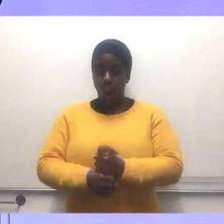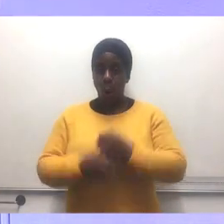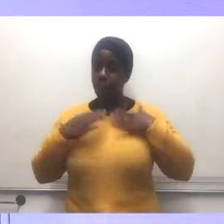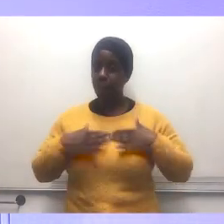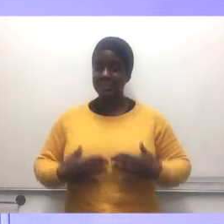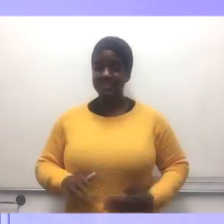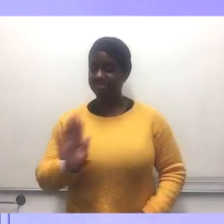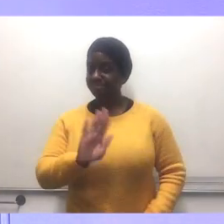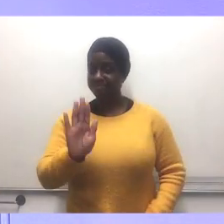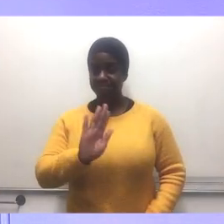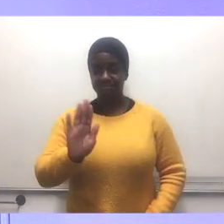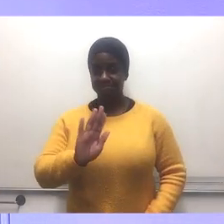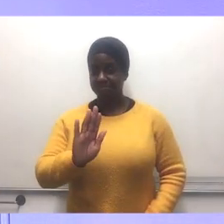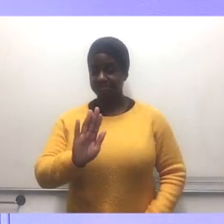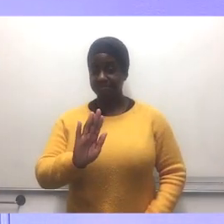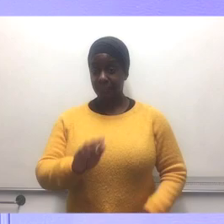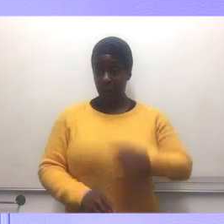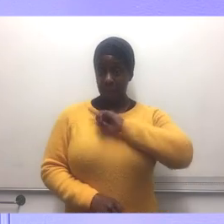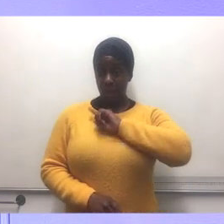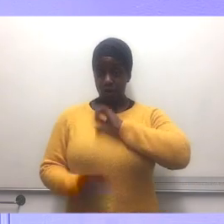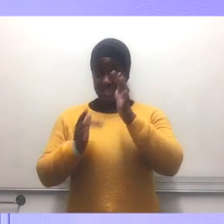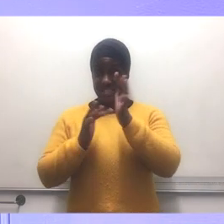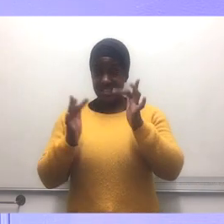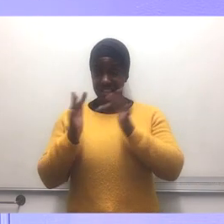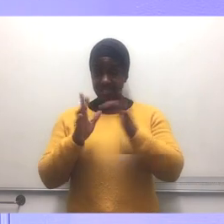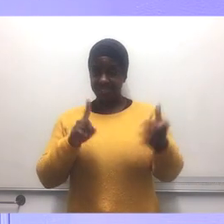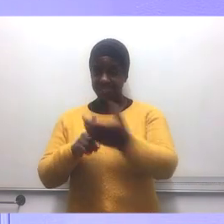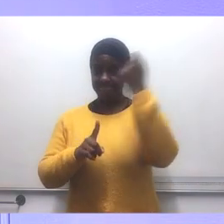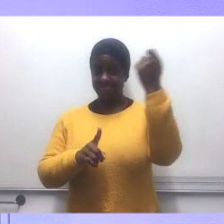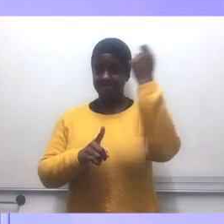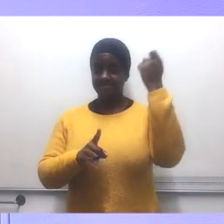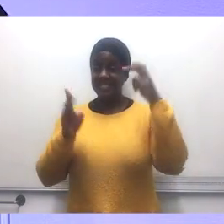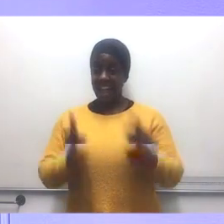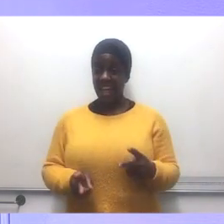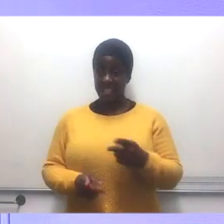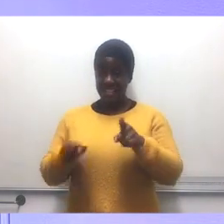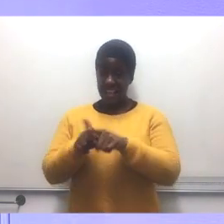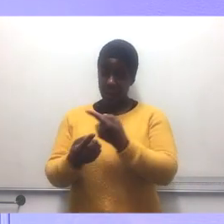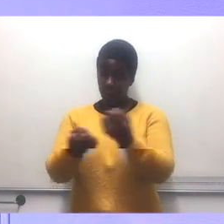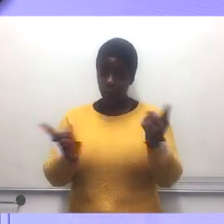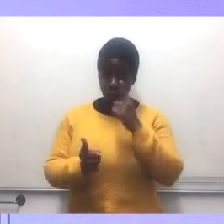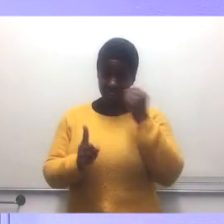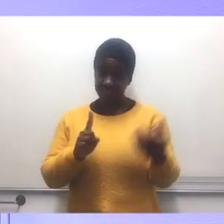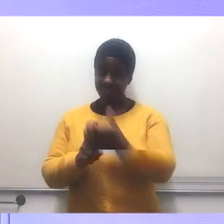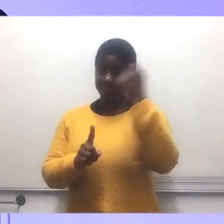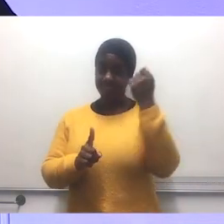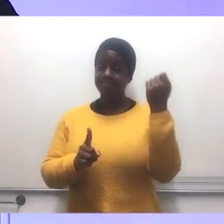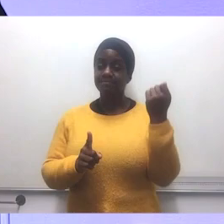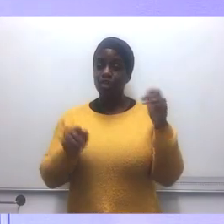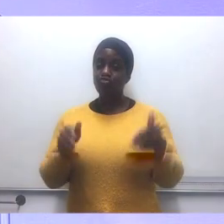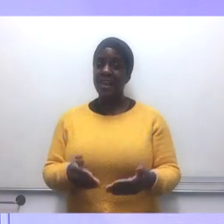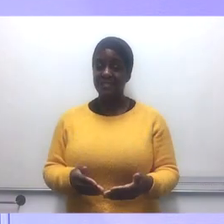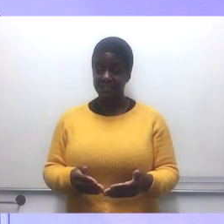Because if Jesus conquered the death, you too can conquer the grave. And I want to thank God tonight that